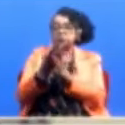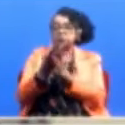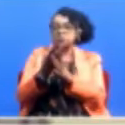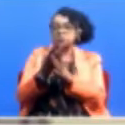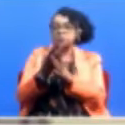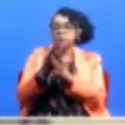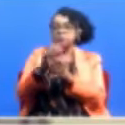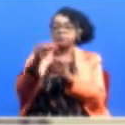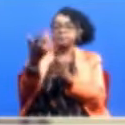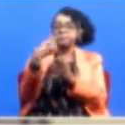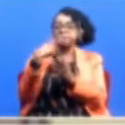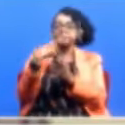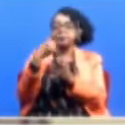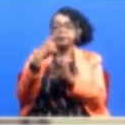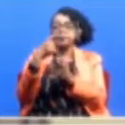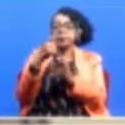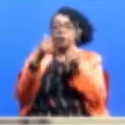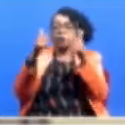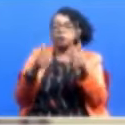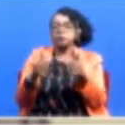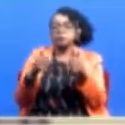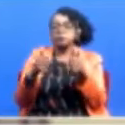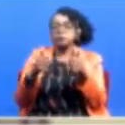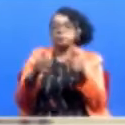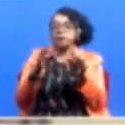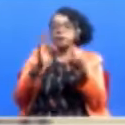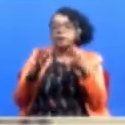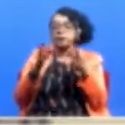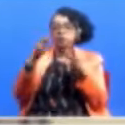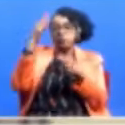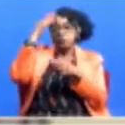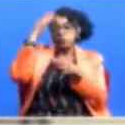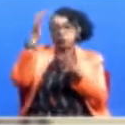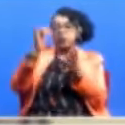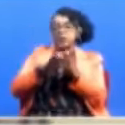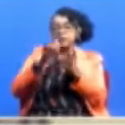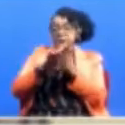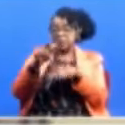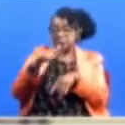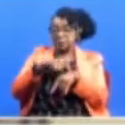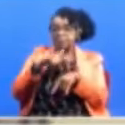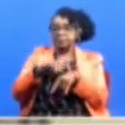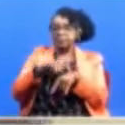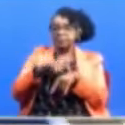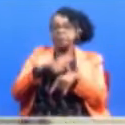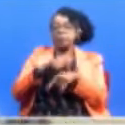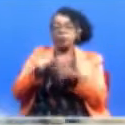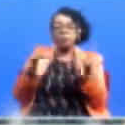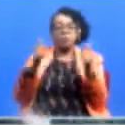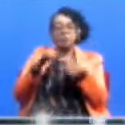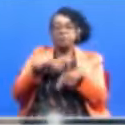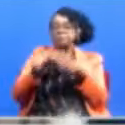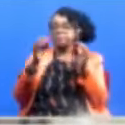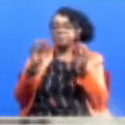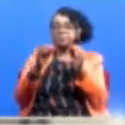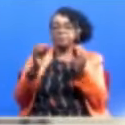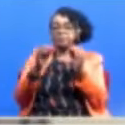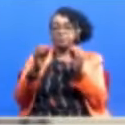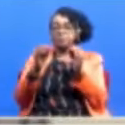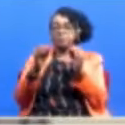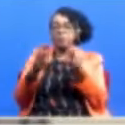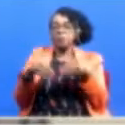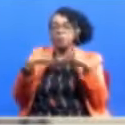the said notices. If you know that at this time is not the proper time to